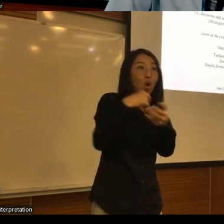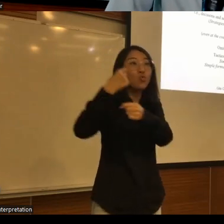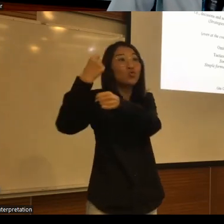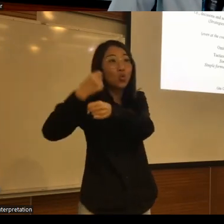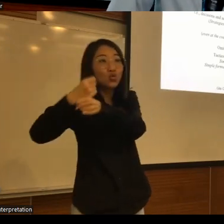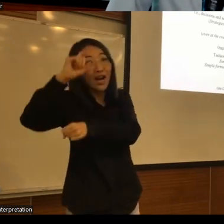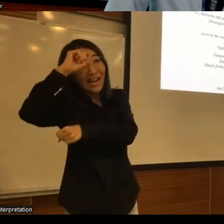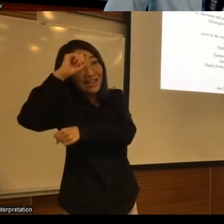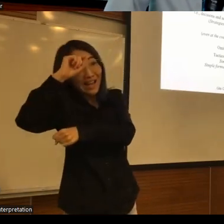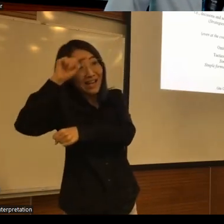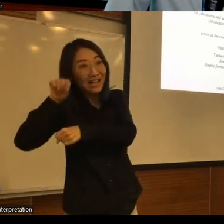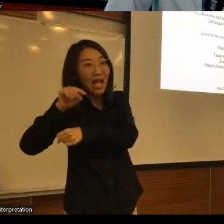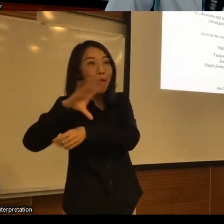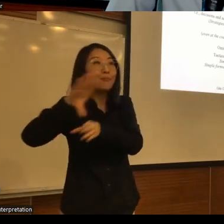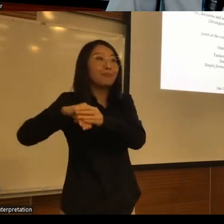to storage and processing.